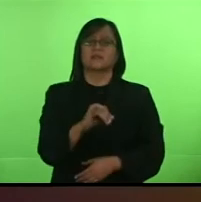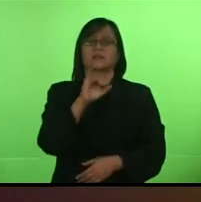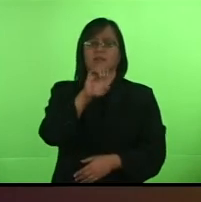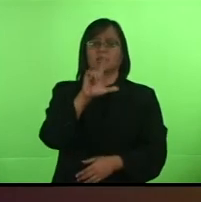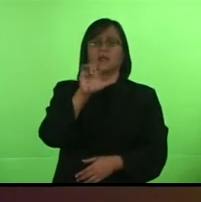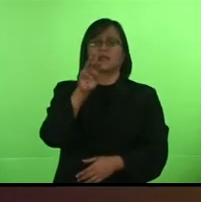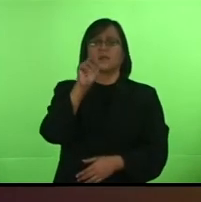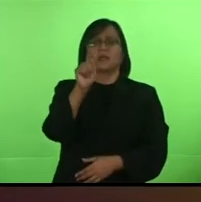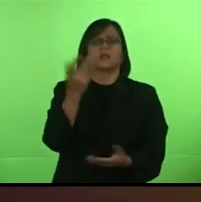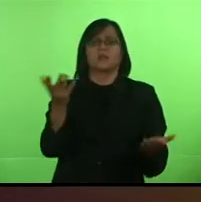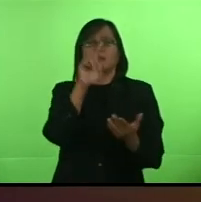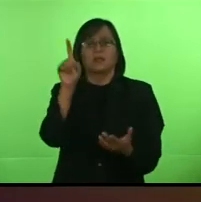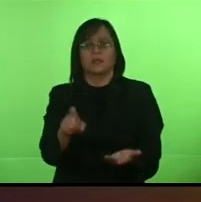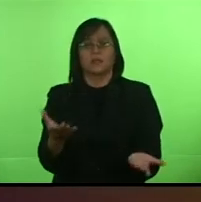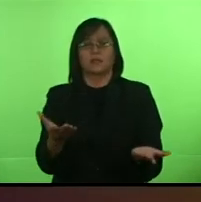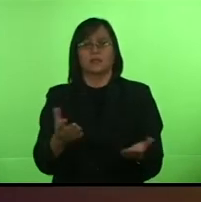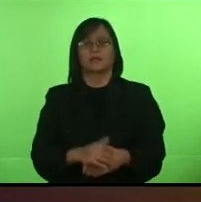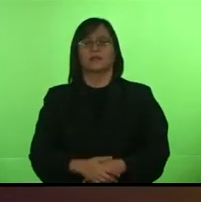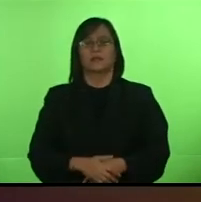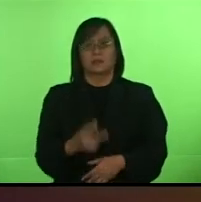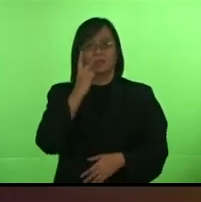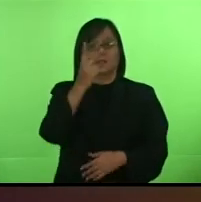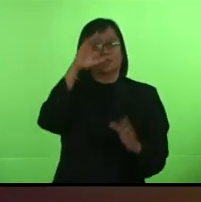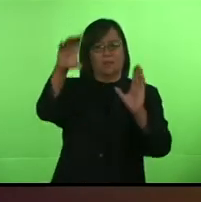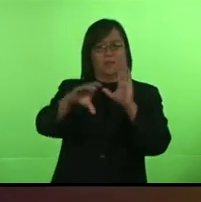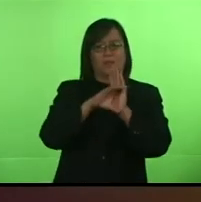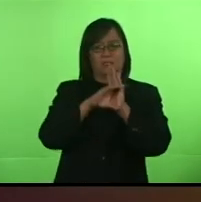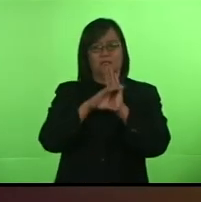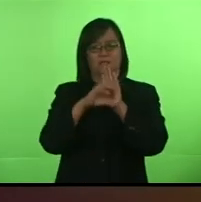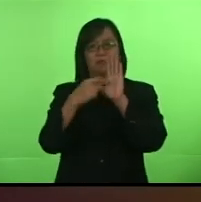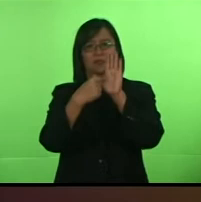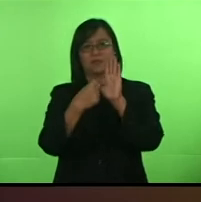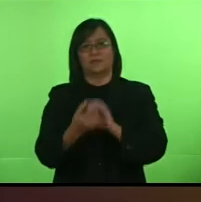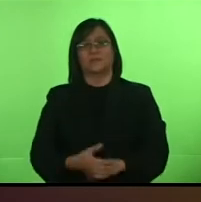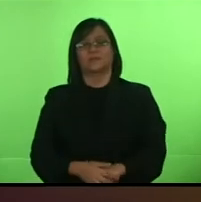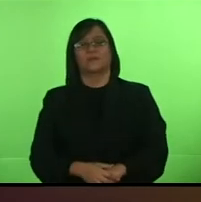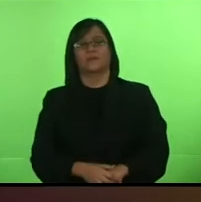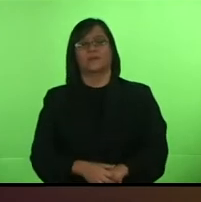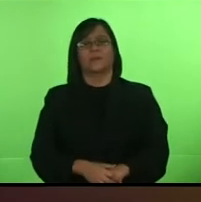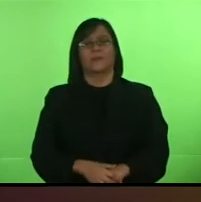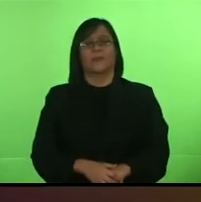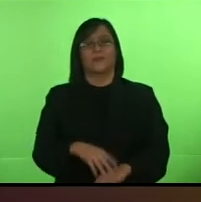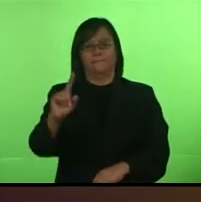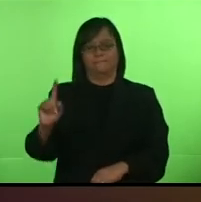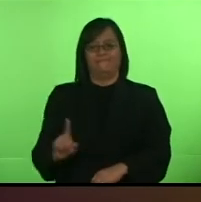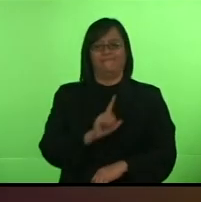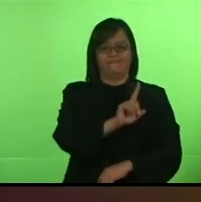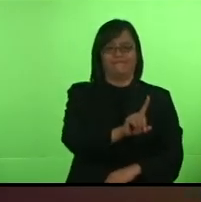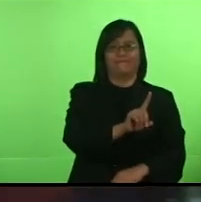Therefore, what are the main elements in the communication process? Now, let's look at this model. Okay?